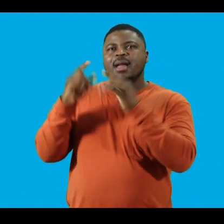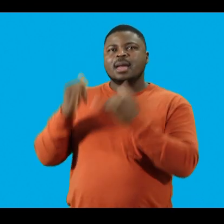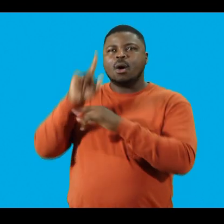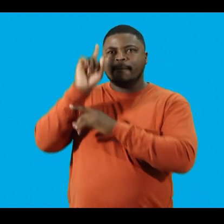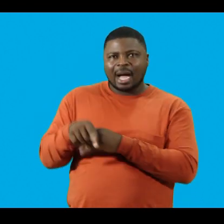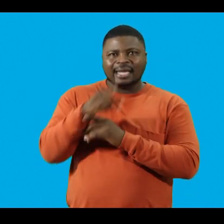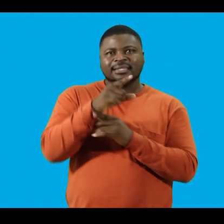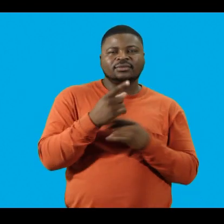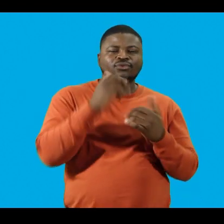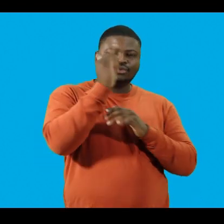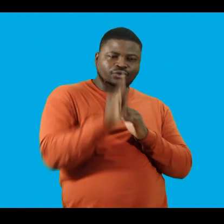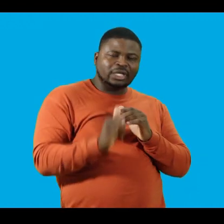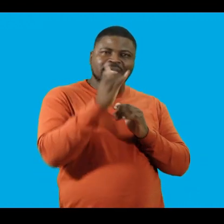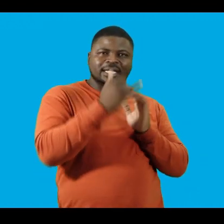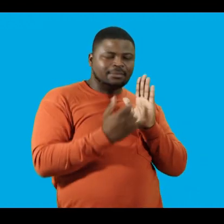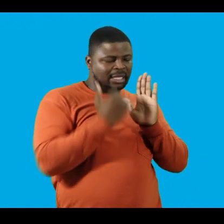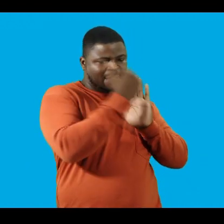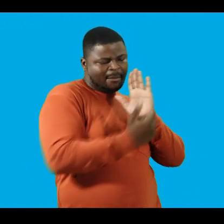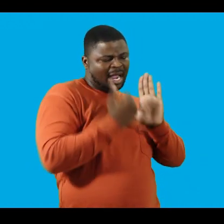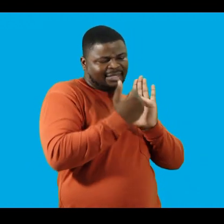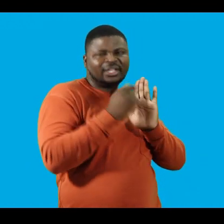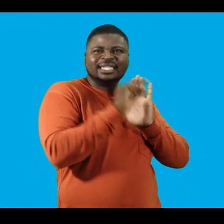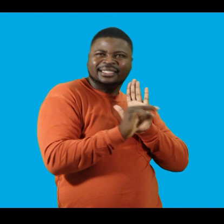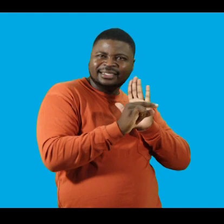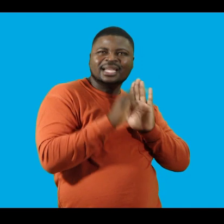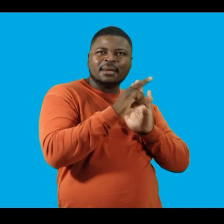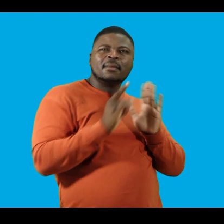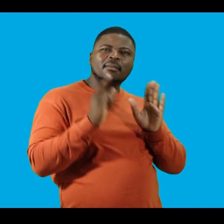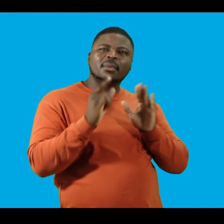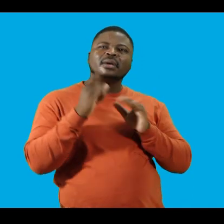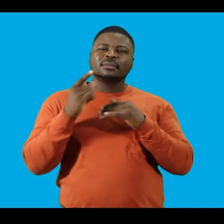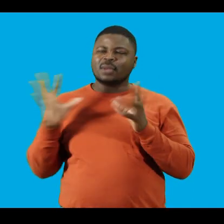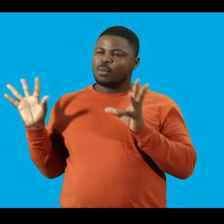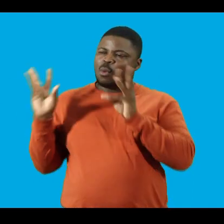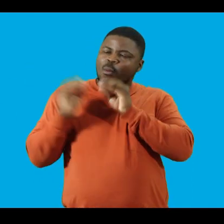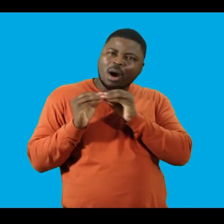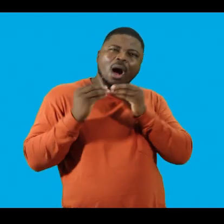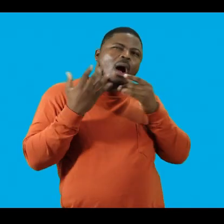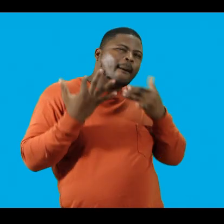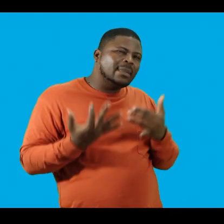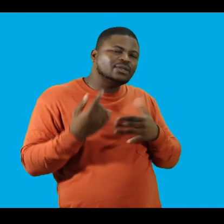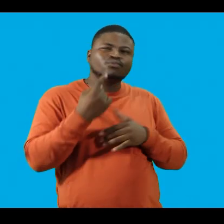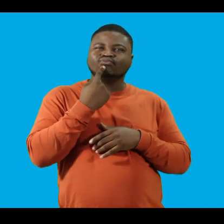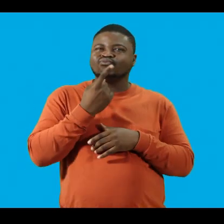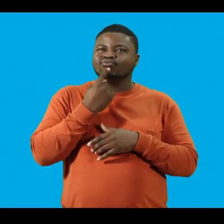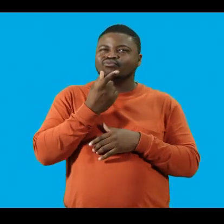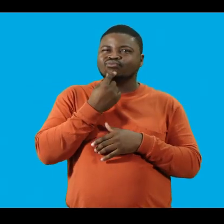the pie chart and then say, well, okay, the total is going to